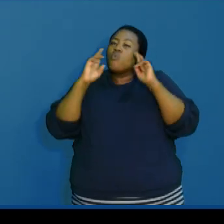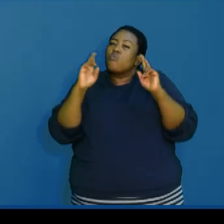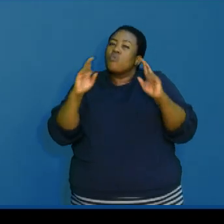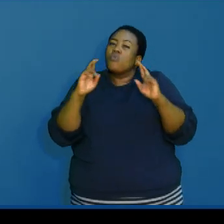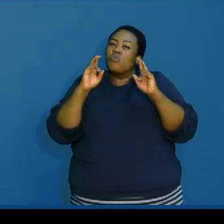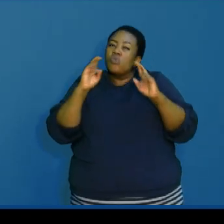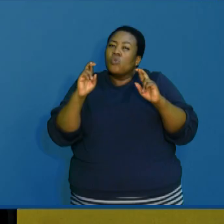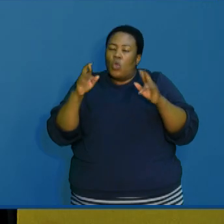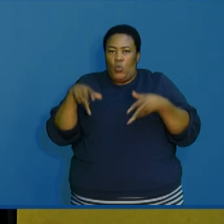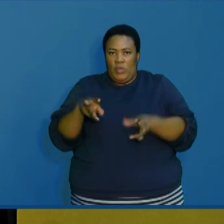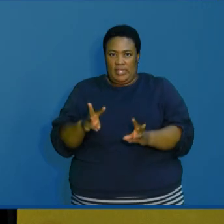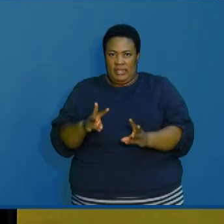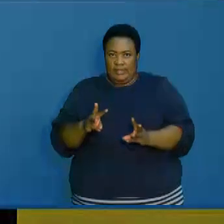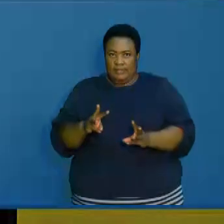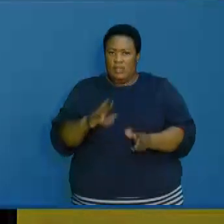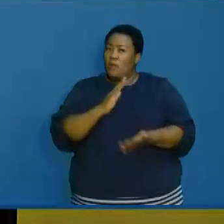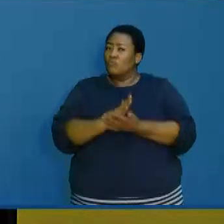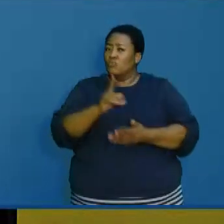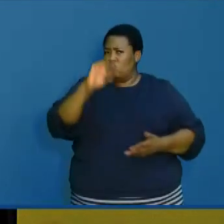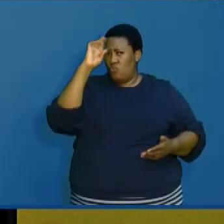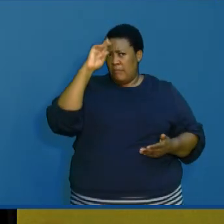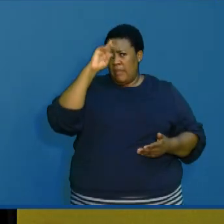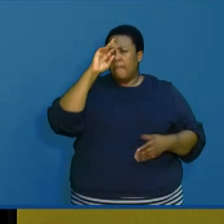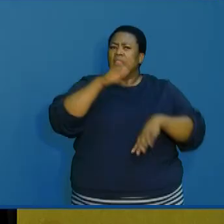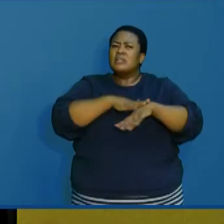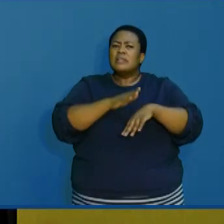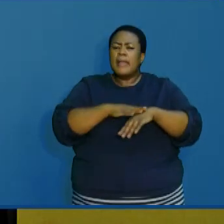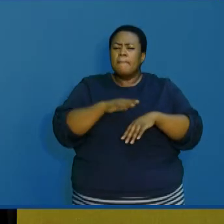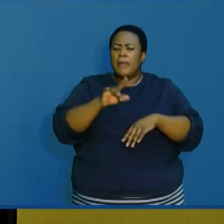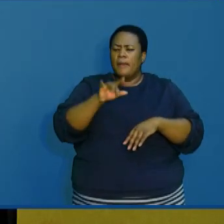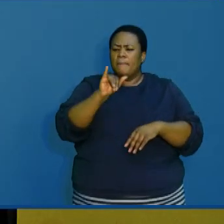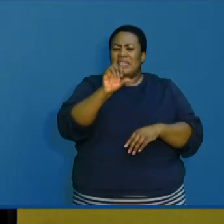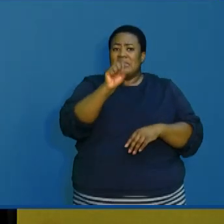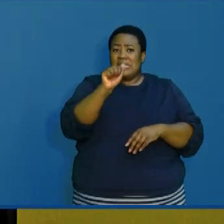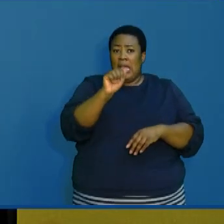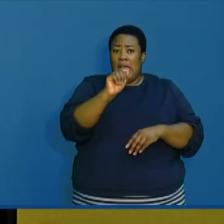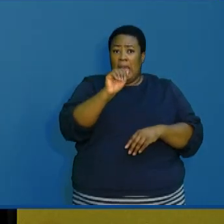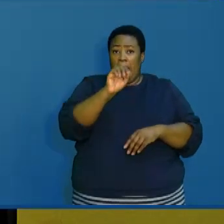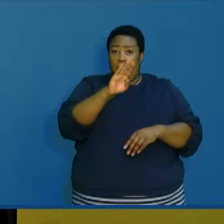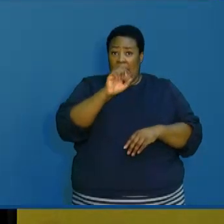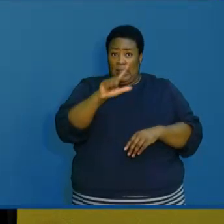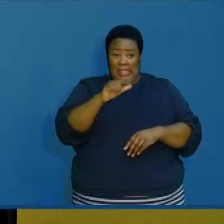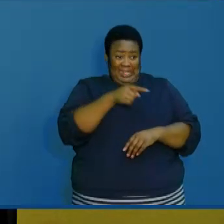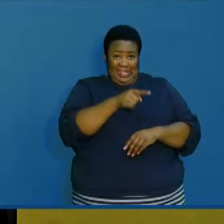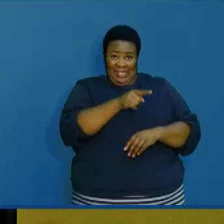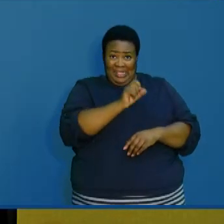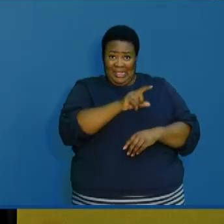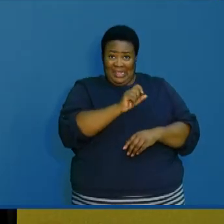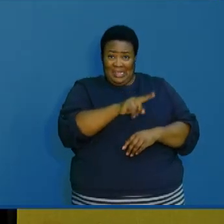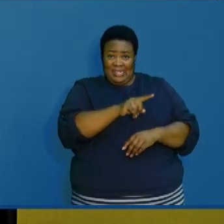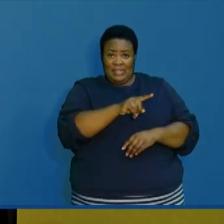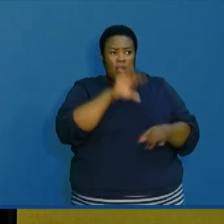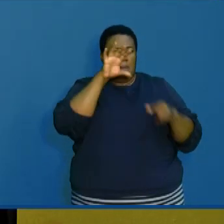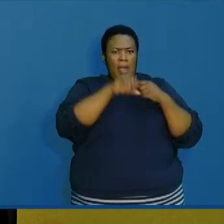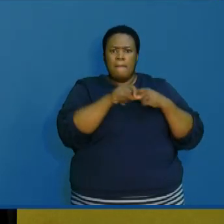remember when Isabel, after she had found out that Mr. M has been